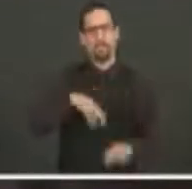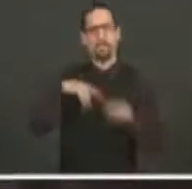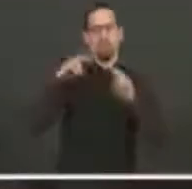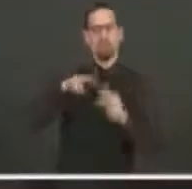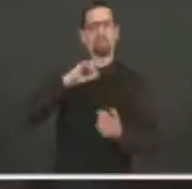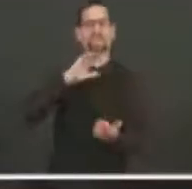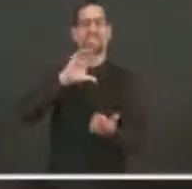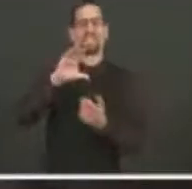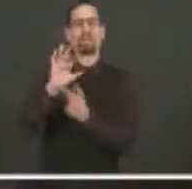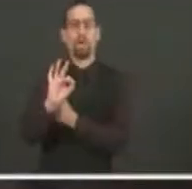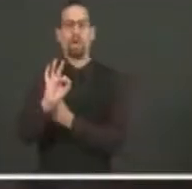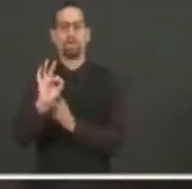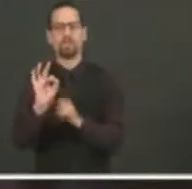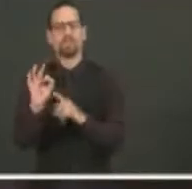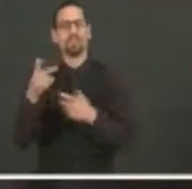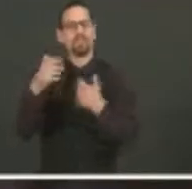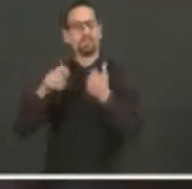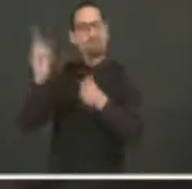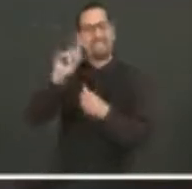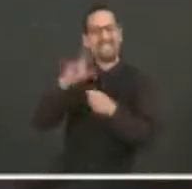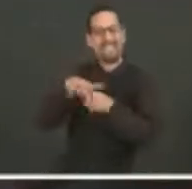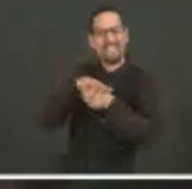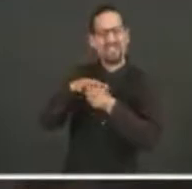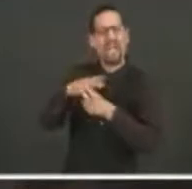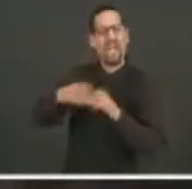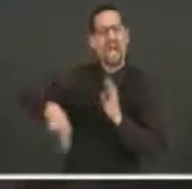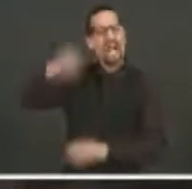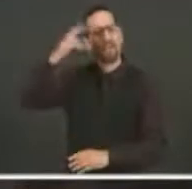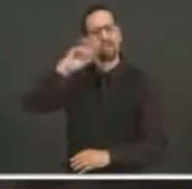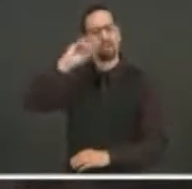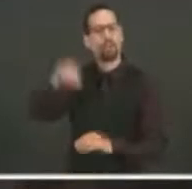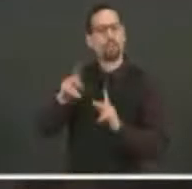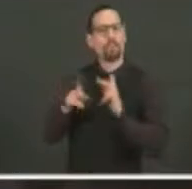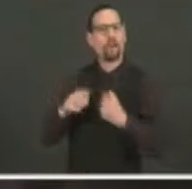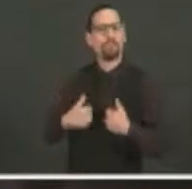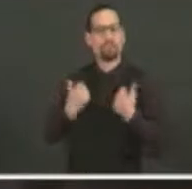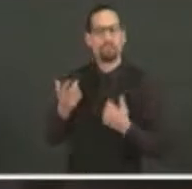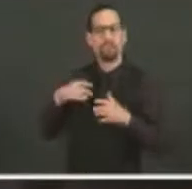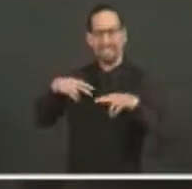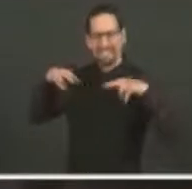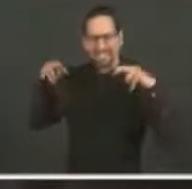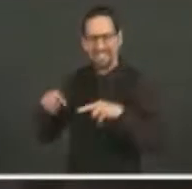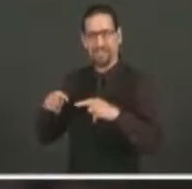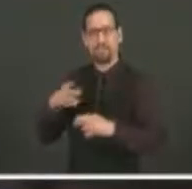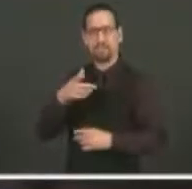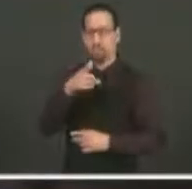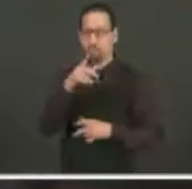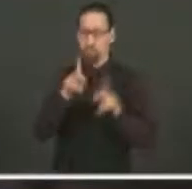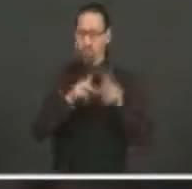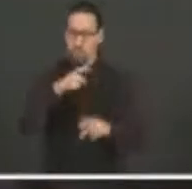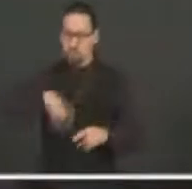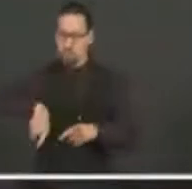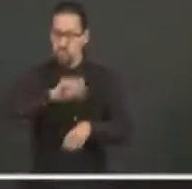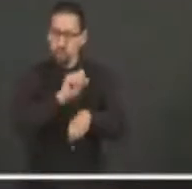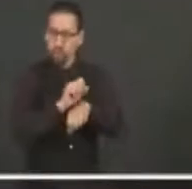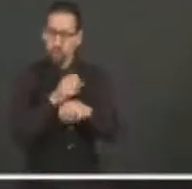That's why I'm begging people who work in close and contact businesses to go get tested. If we get into trouble